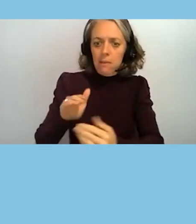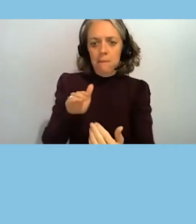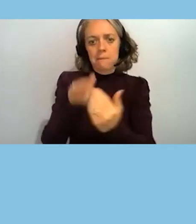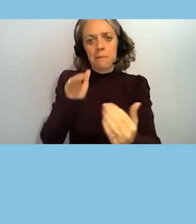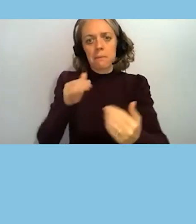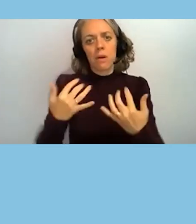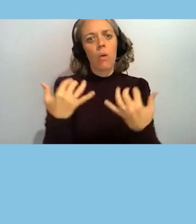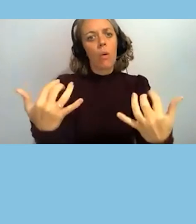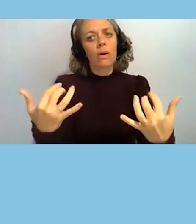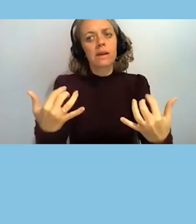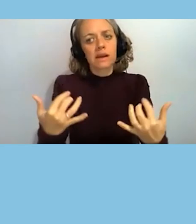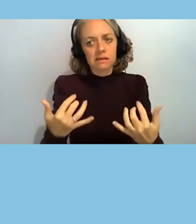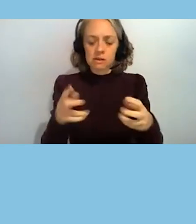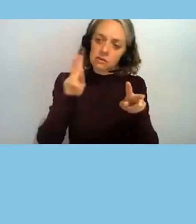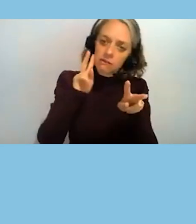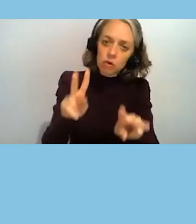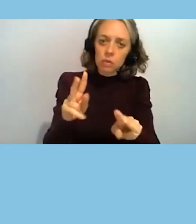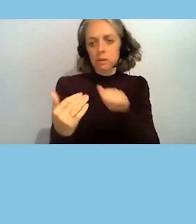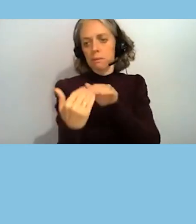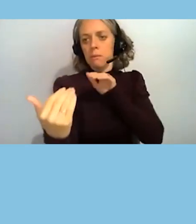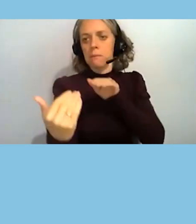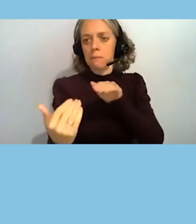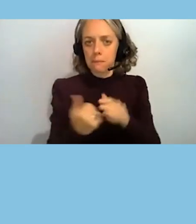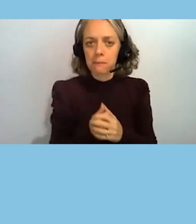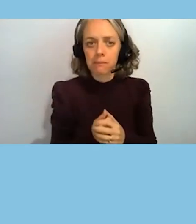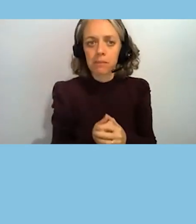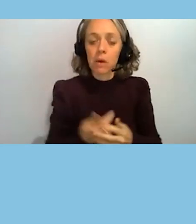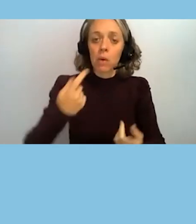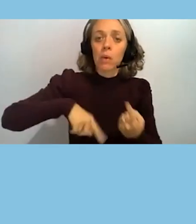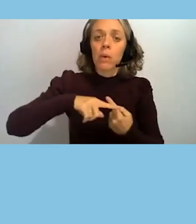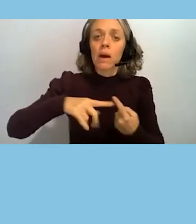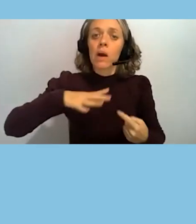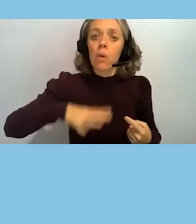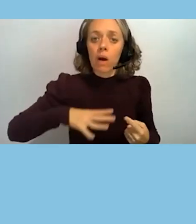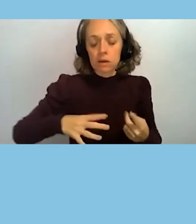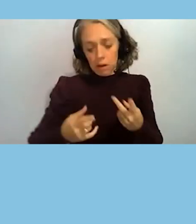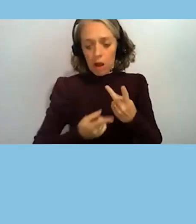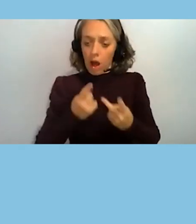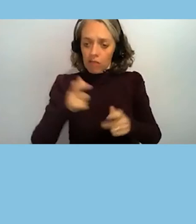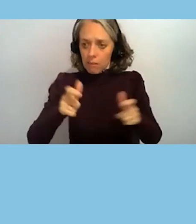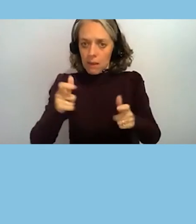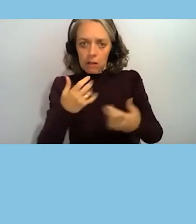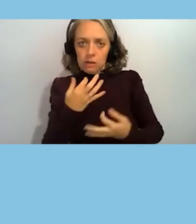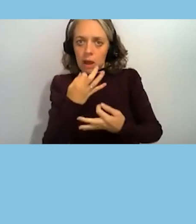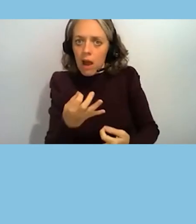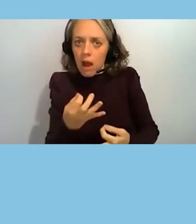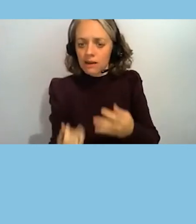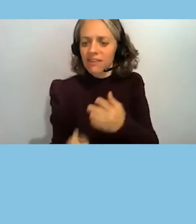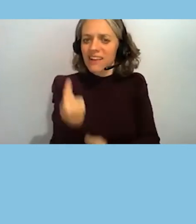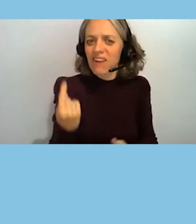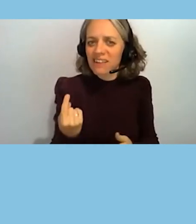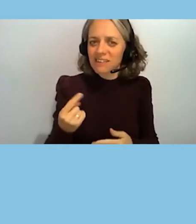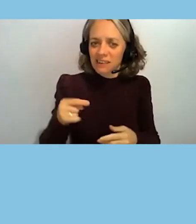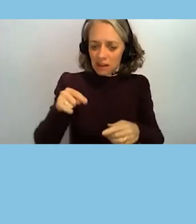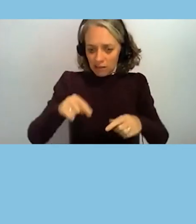its viewers, its receivers. We very much want to draw other people into these events and their legacies, and on that we'll have